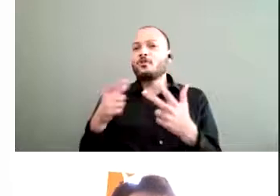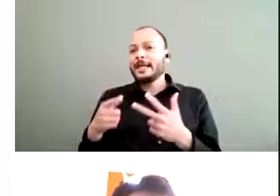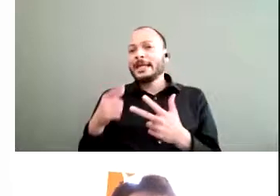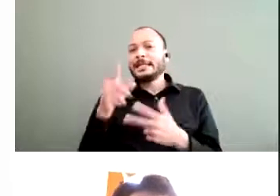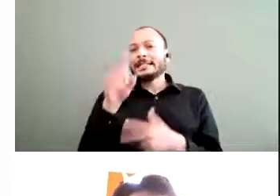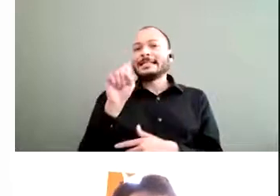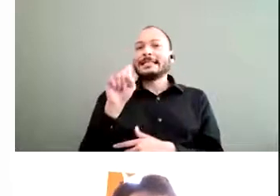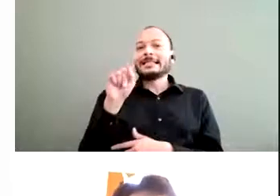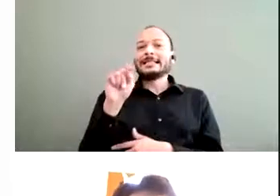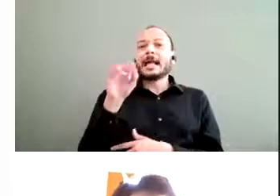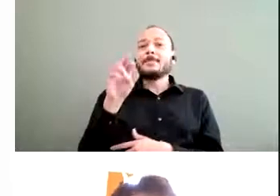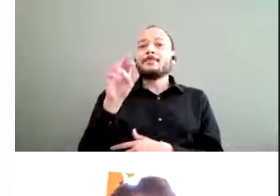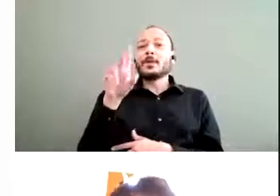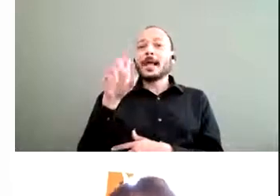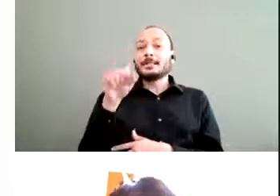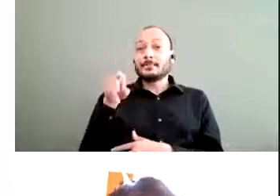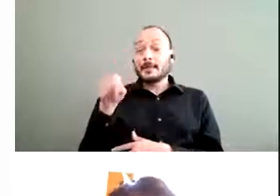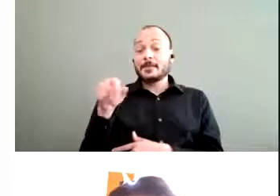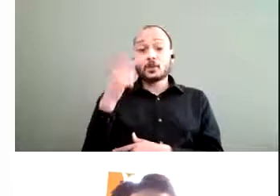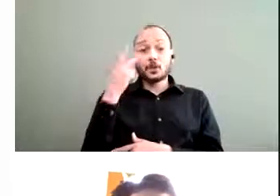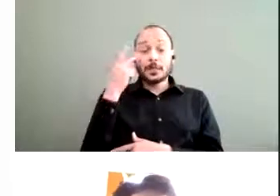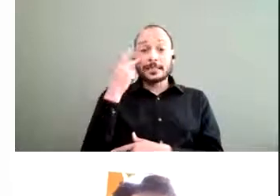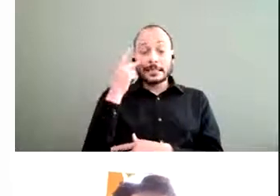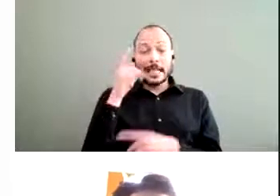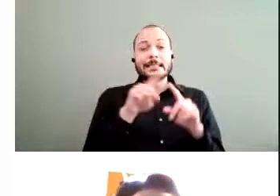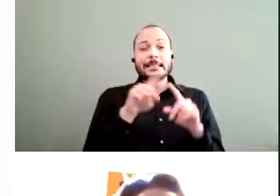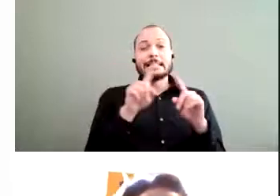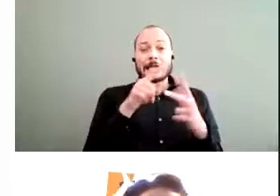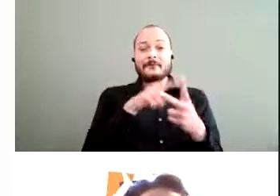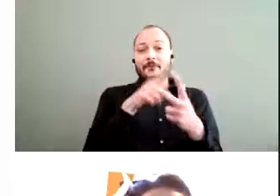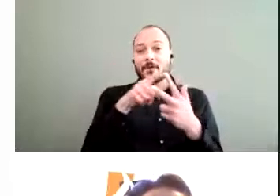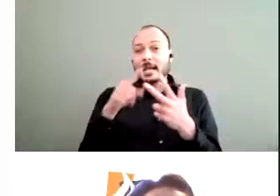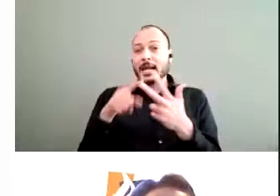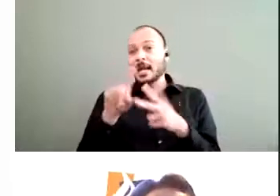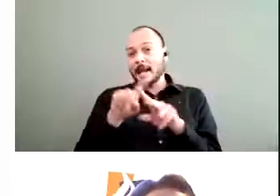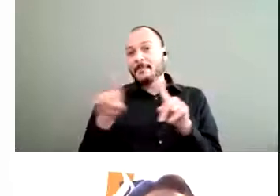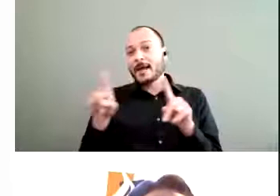can see, there were different amounts in all three.